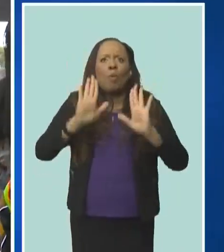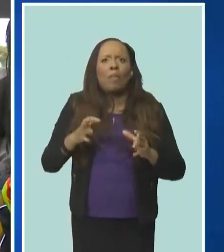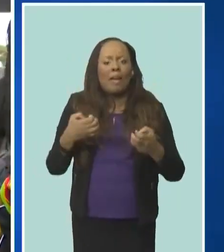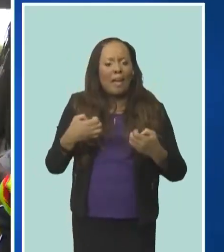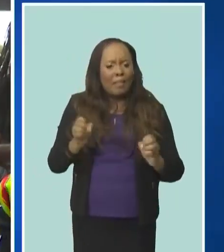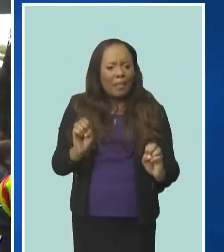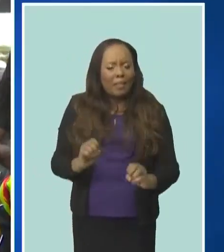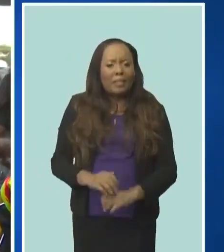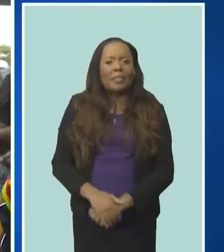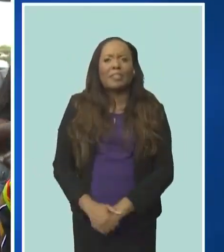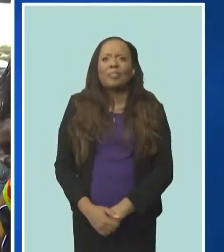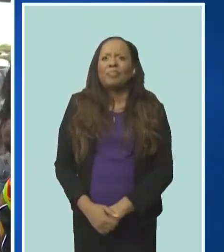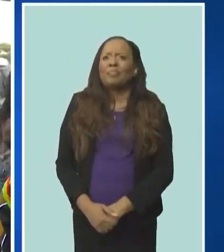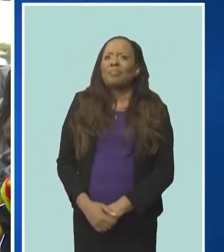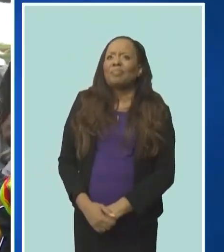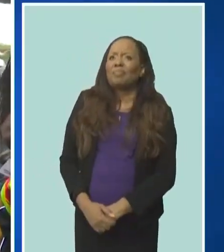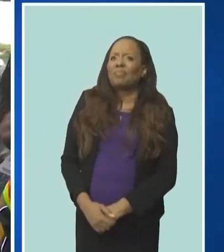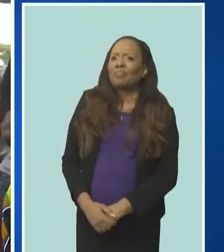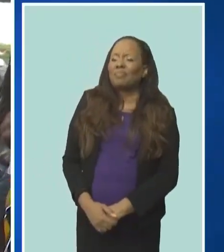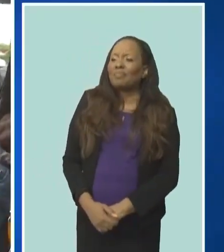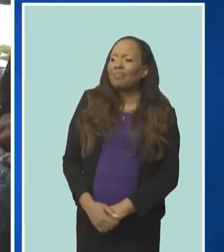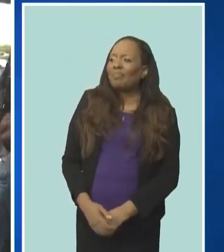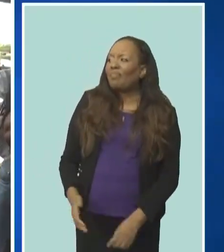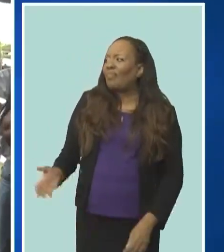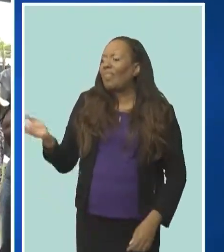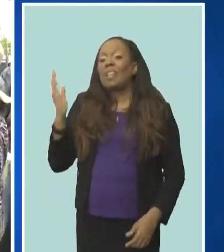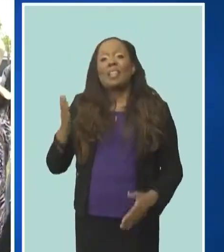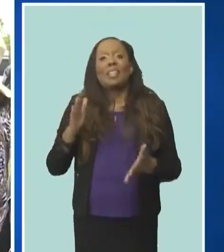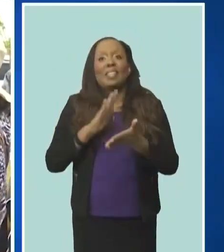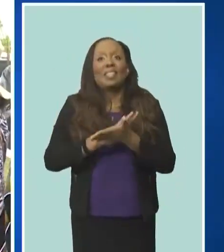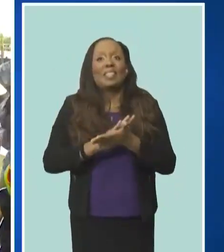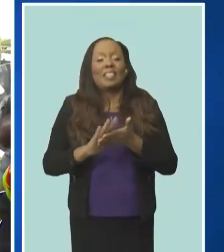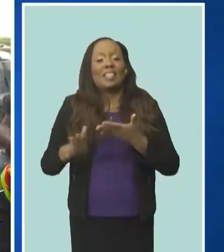to see creative architecture.